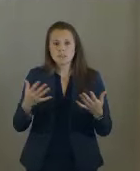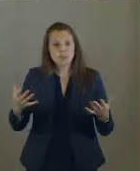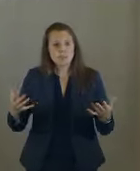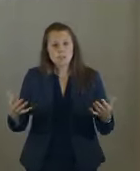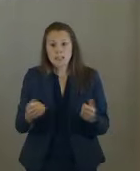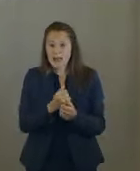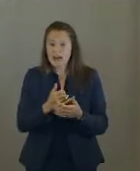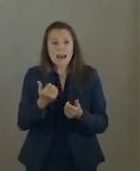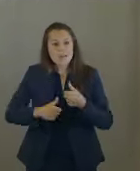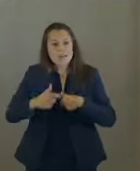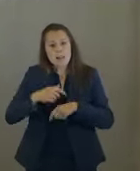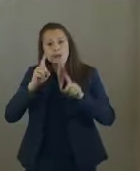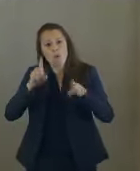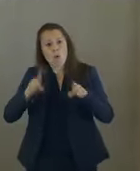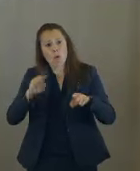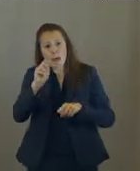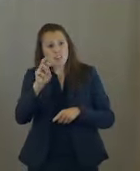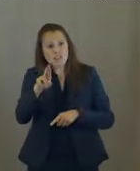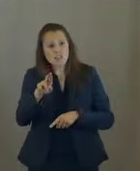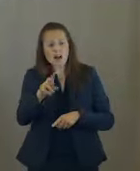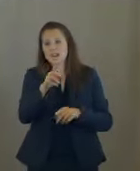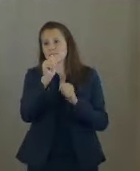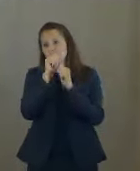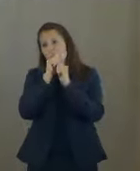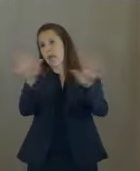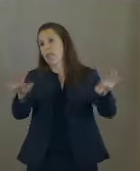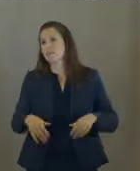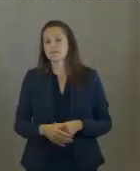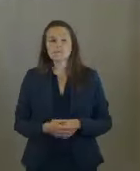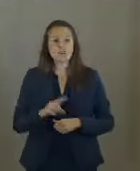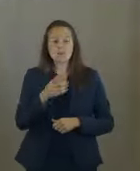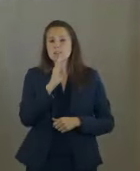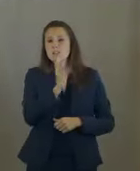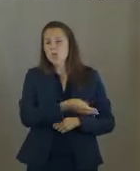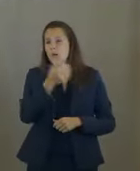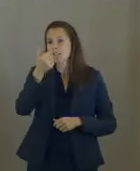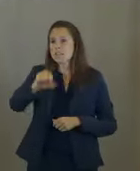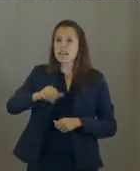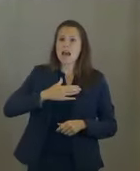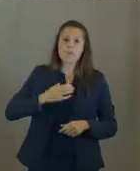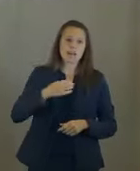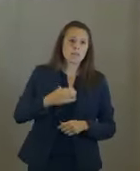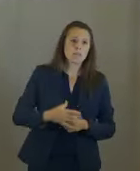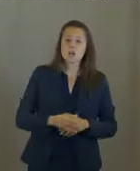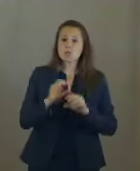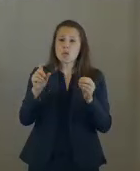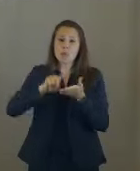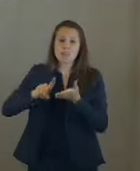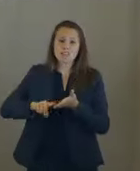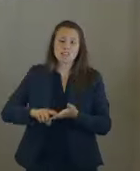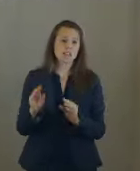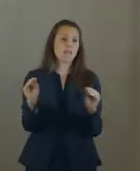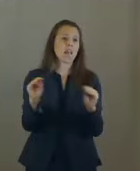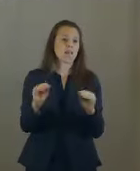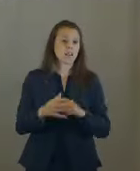time I come to the Michigan Department of Civil Rights, they do nothing. All they do is just deny my claims or don't do an investigation